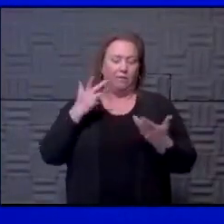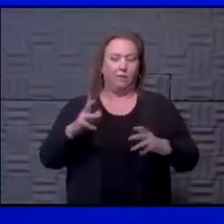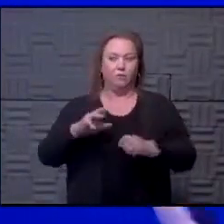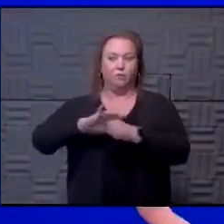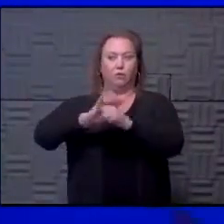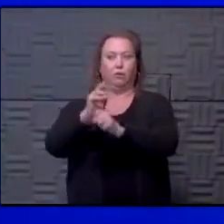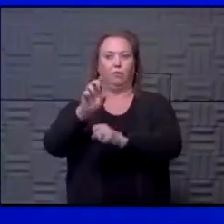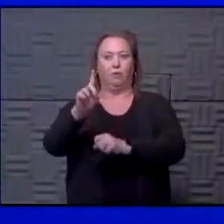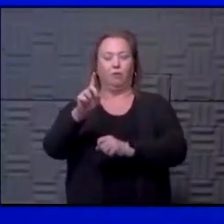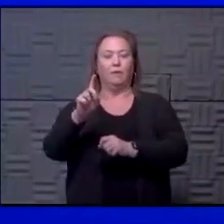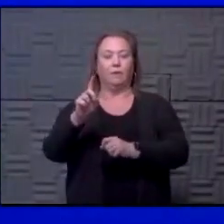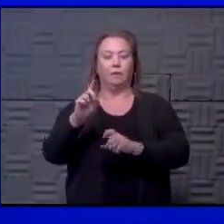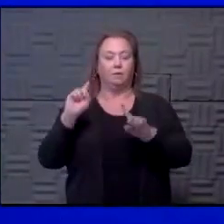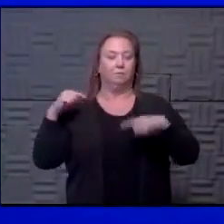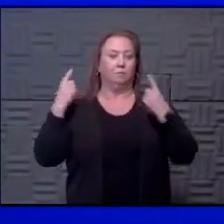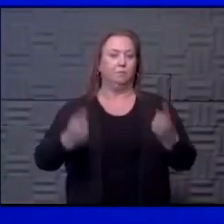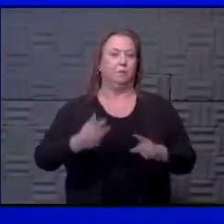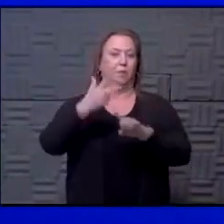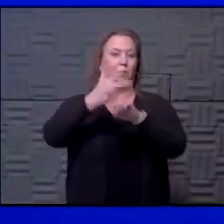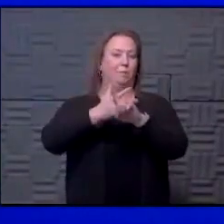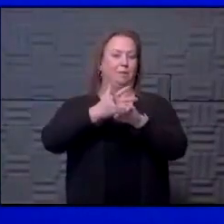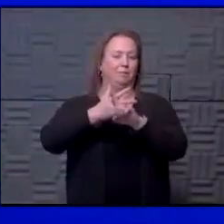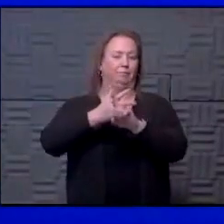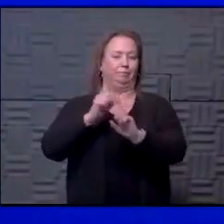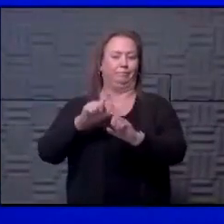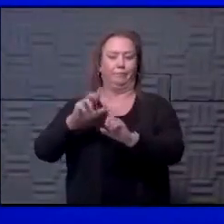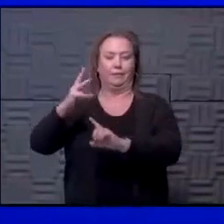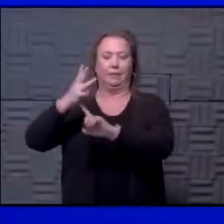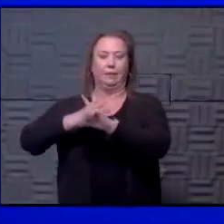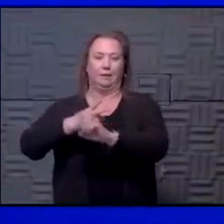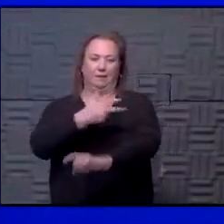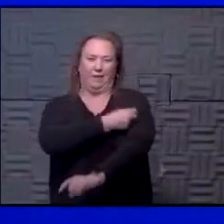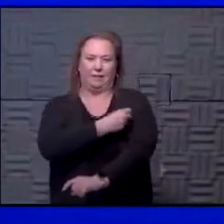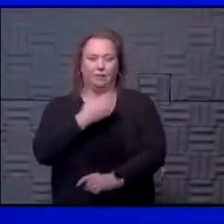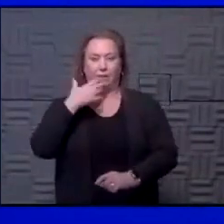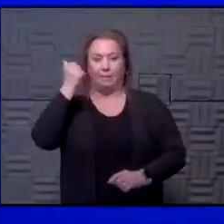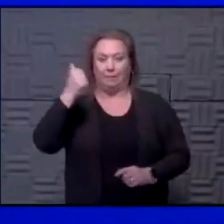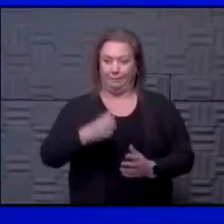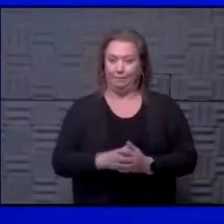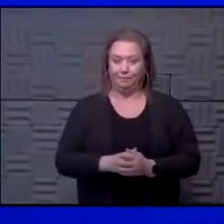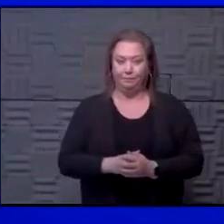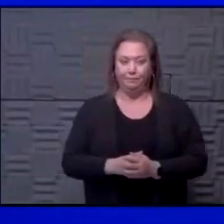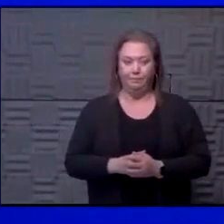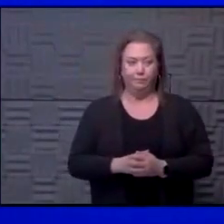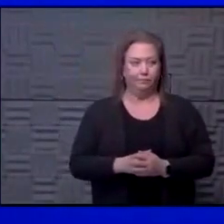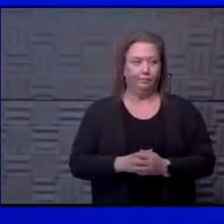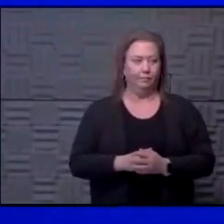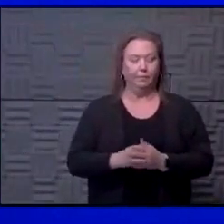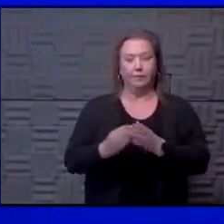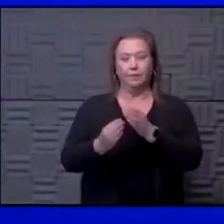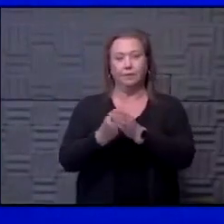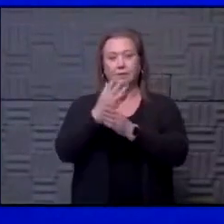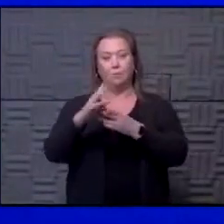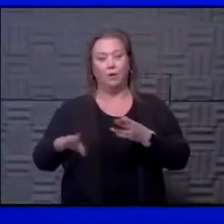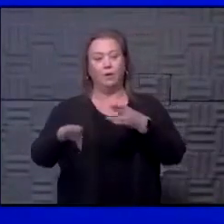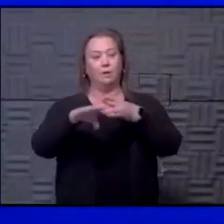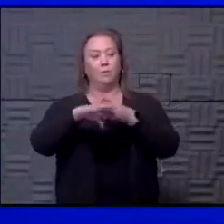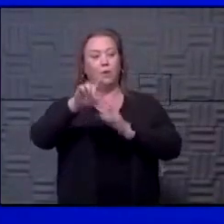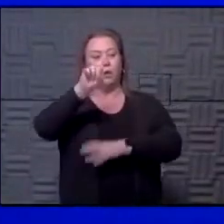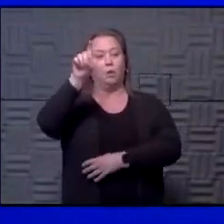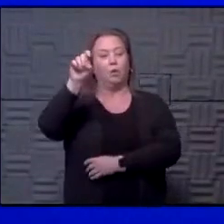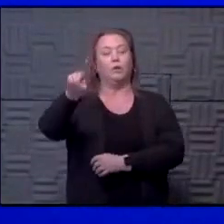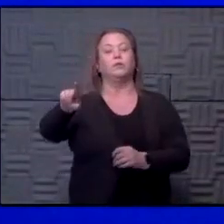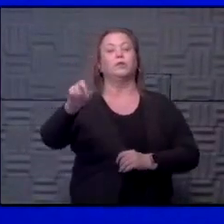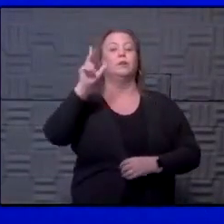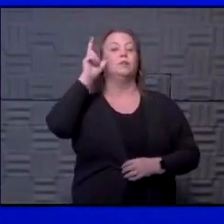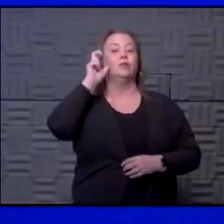COVID within the last 3 to 6 months. Yeah. But vaccination, I think, is the better way to go. Yeah. Okay, someone has a spring break question. Susan says that she has